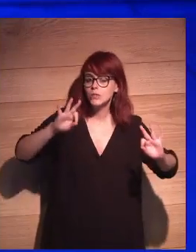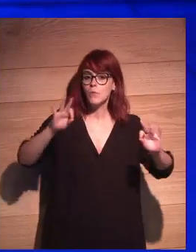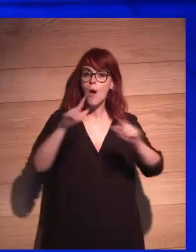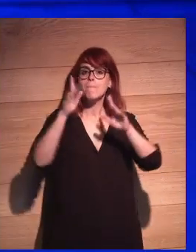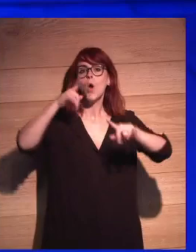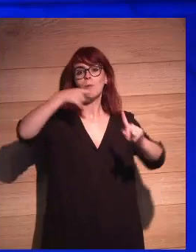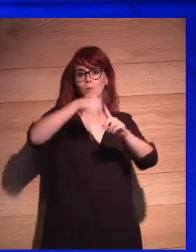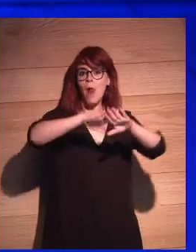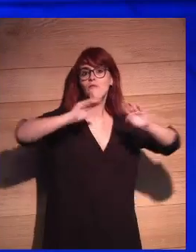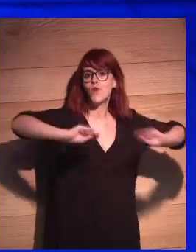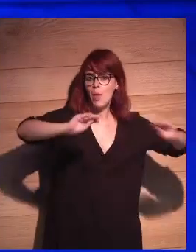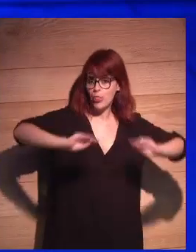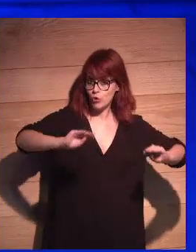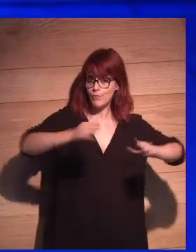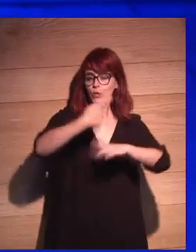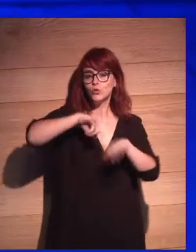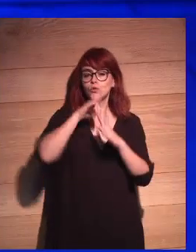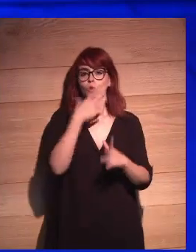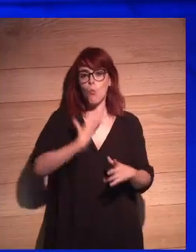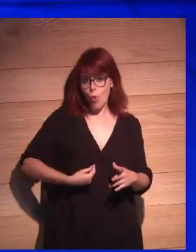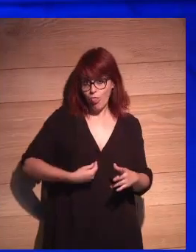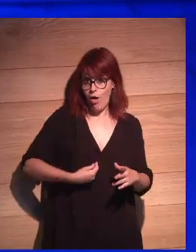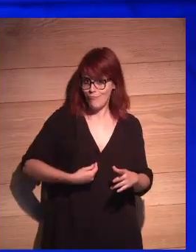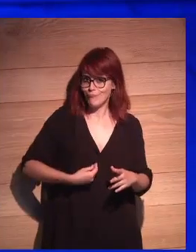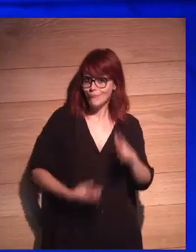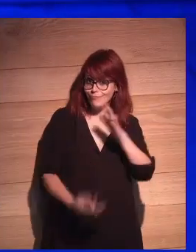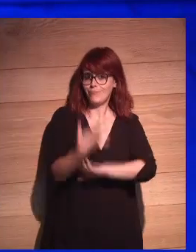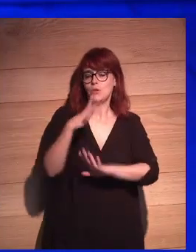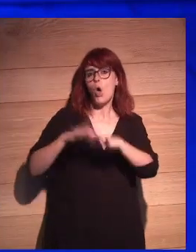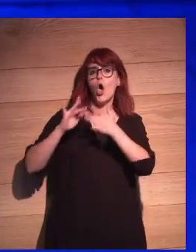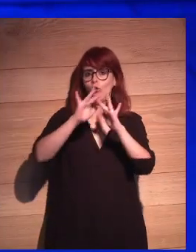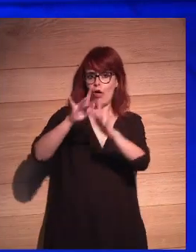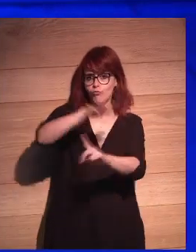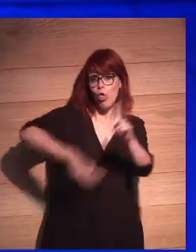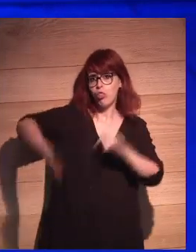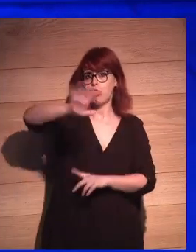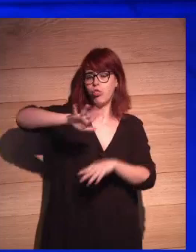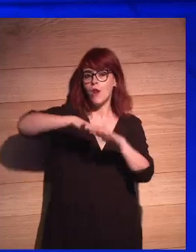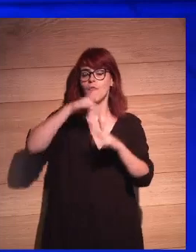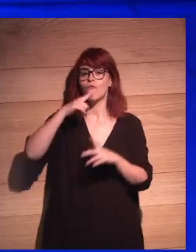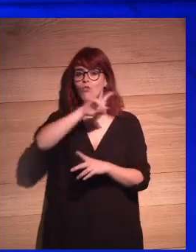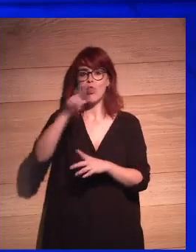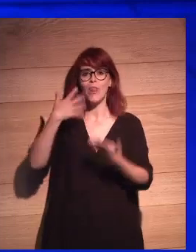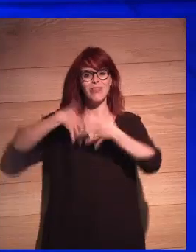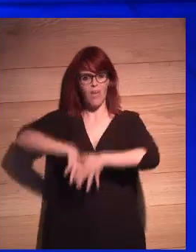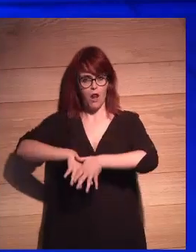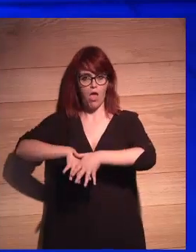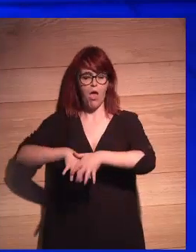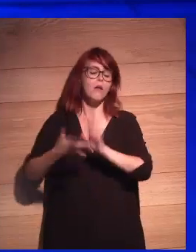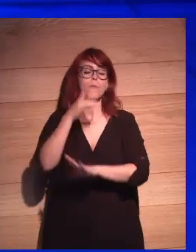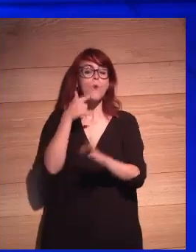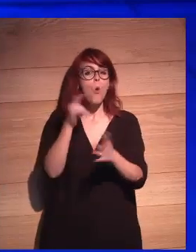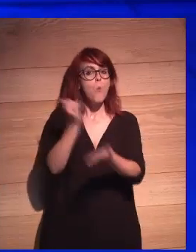of the things that came about was to use it for training and education. We come from Murcia, and